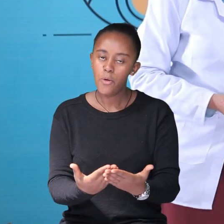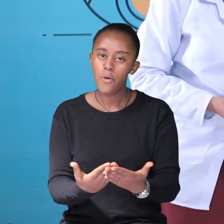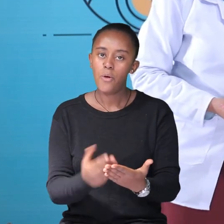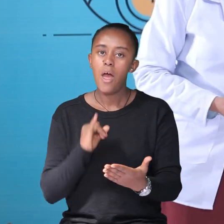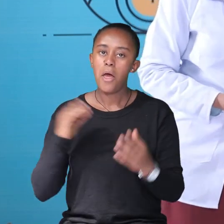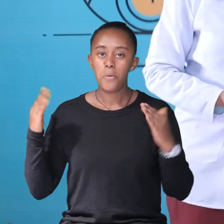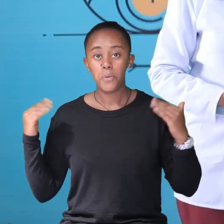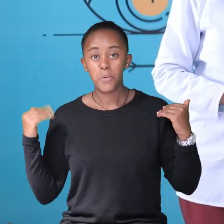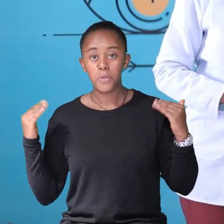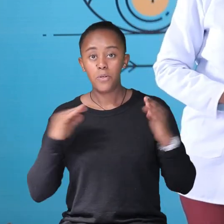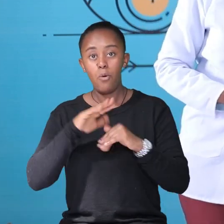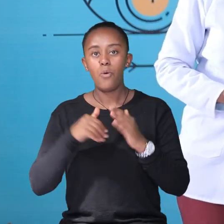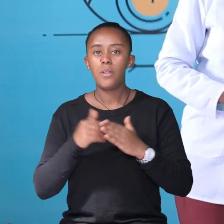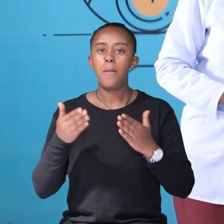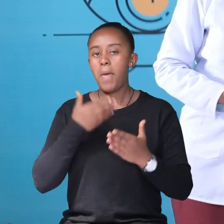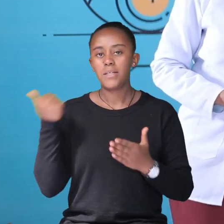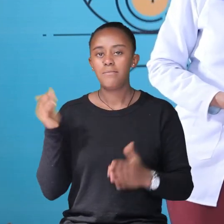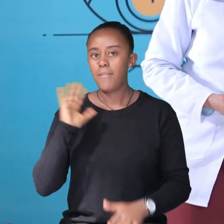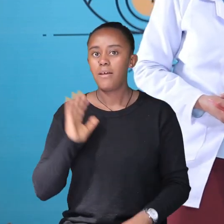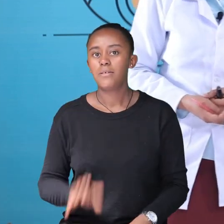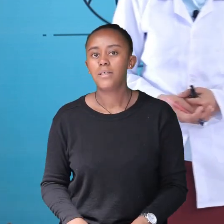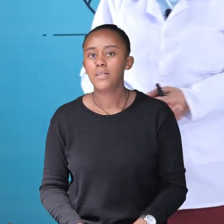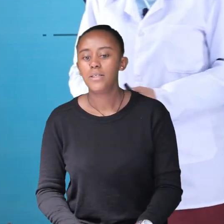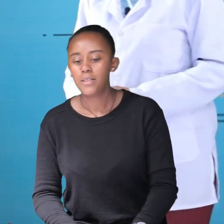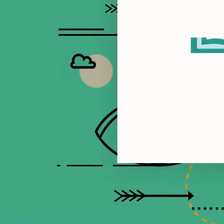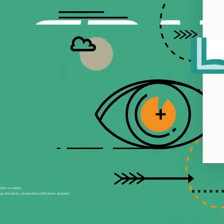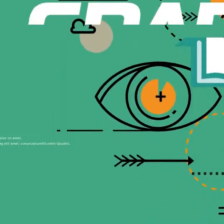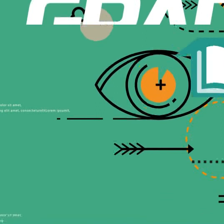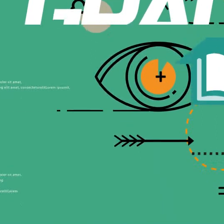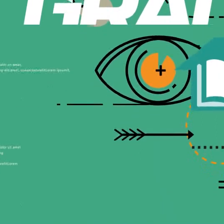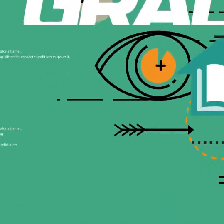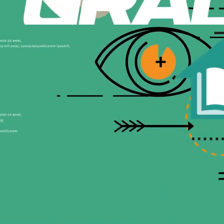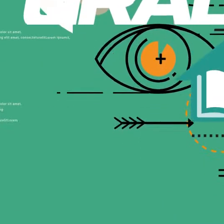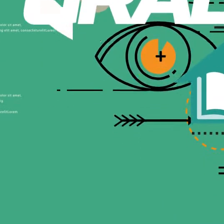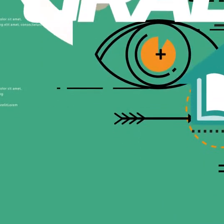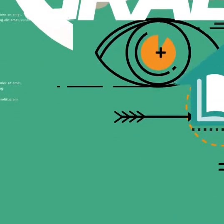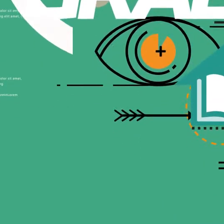Thank you for listening. I wish you all the best.